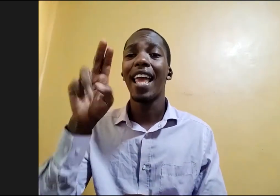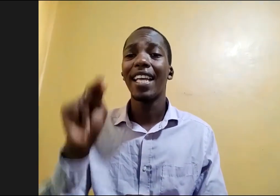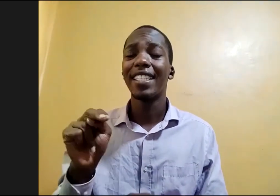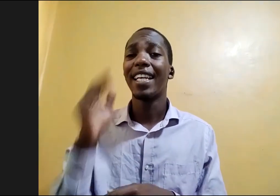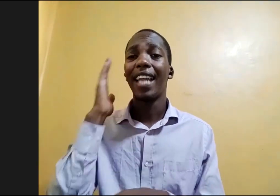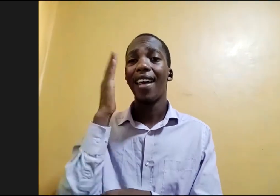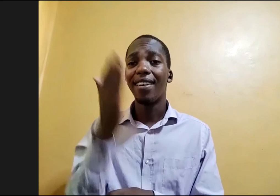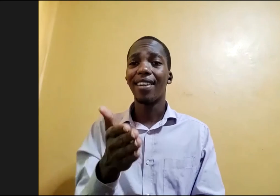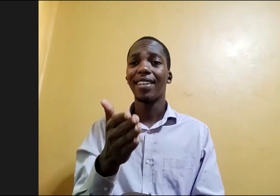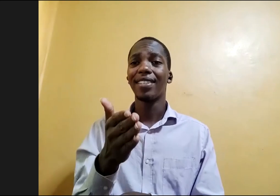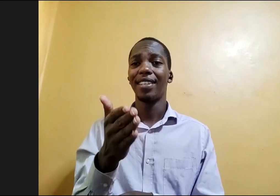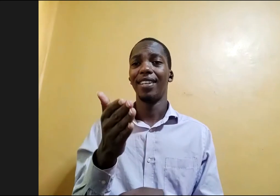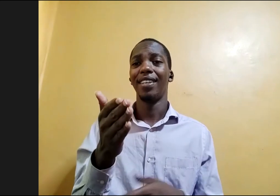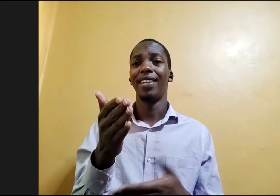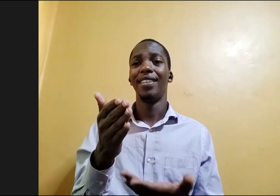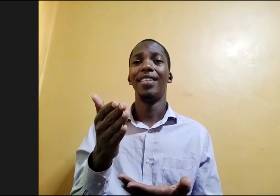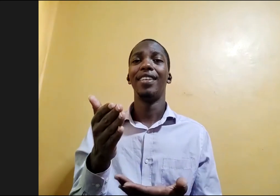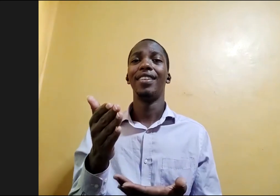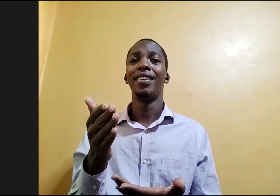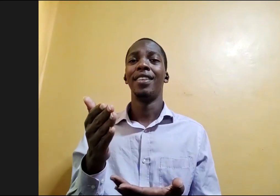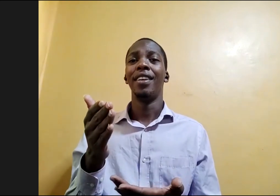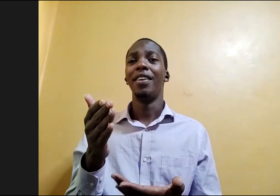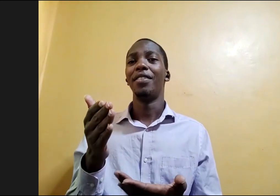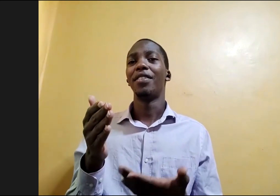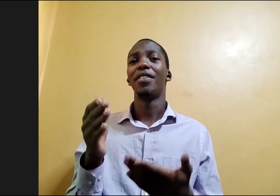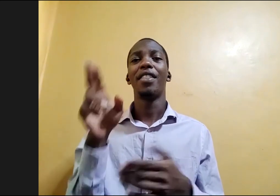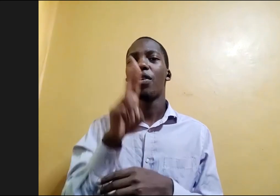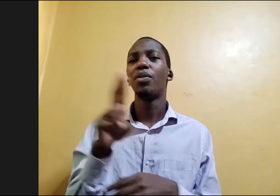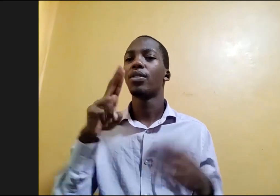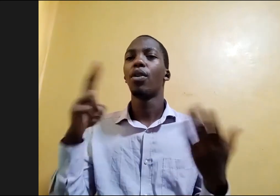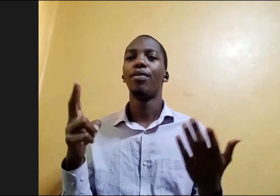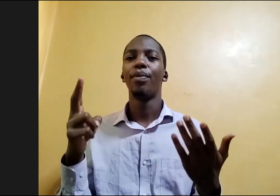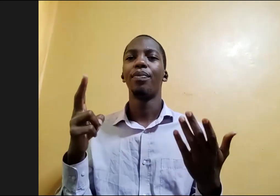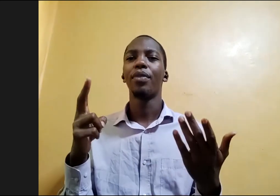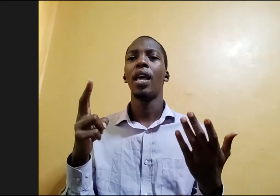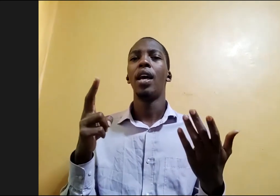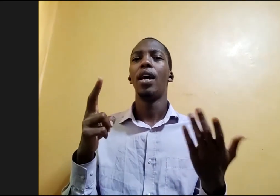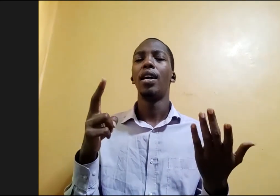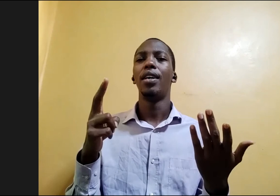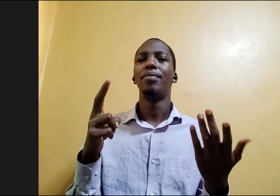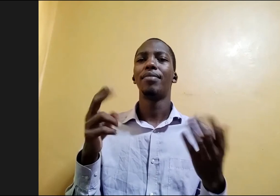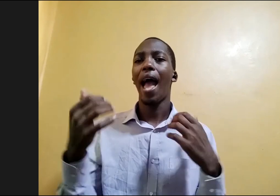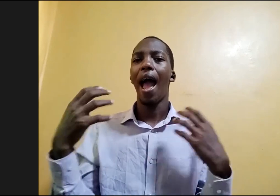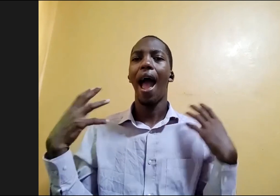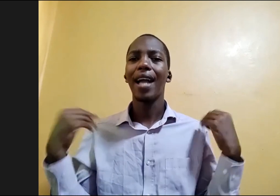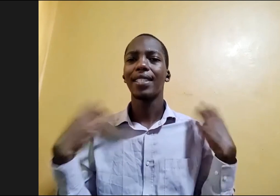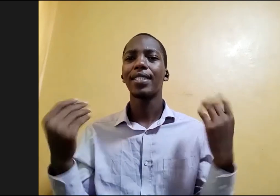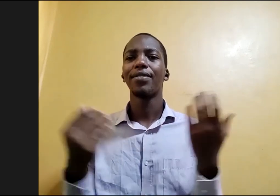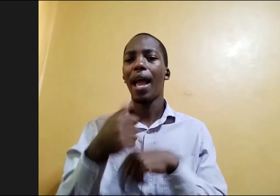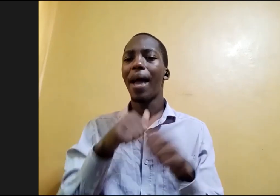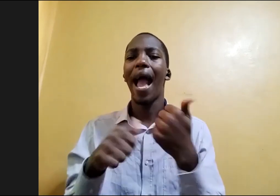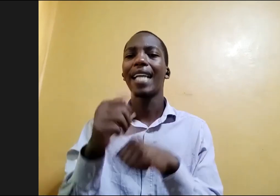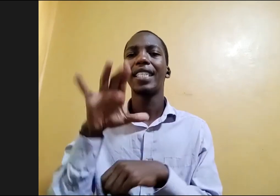They use also with active charcoal. So it means we need